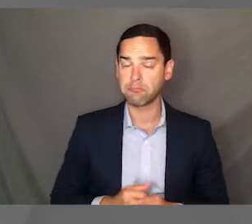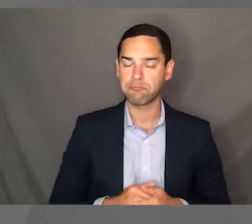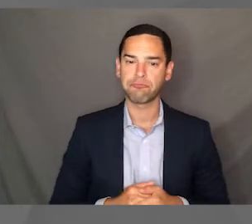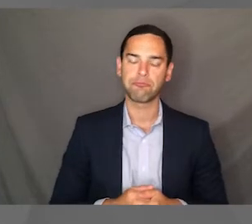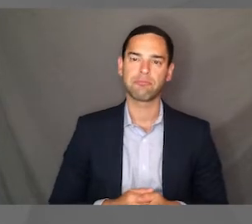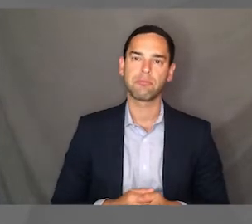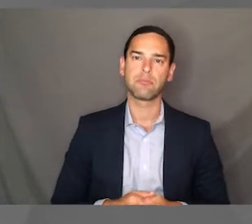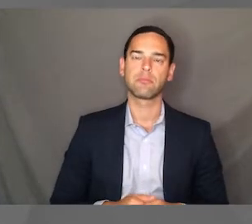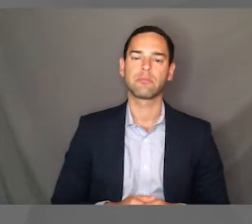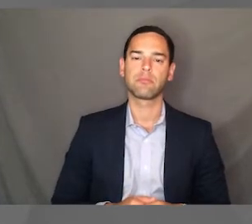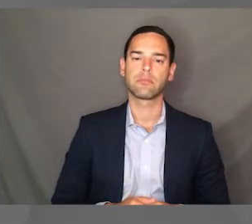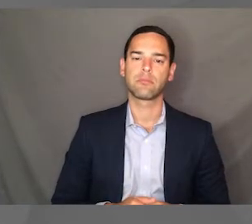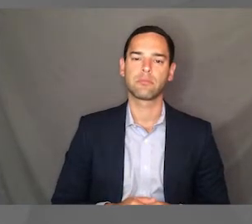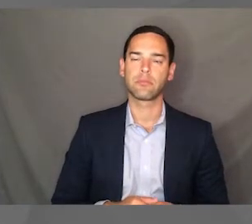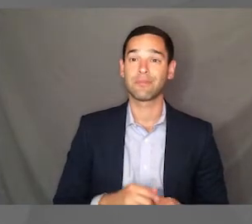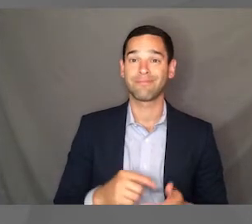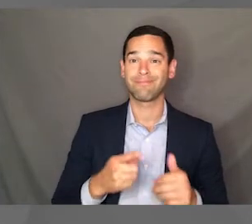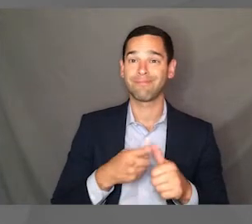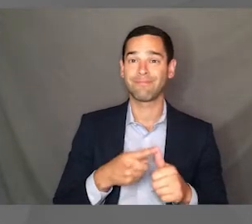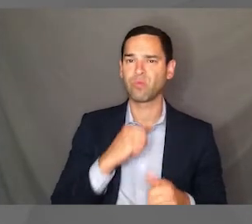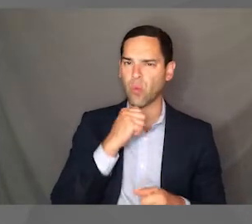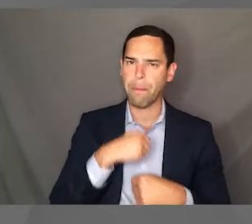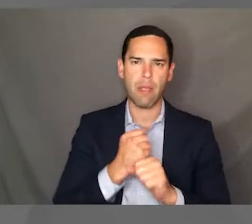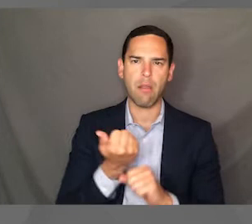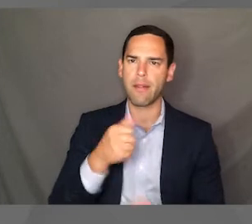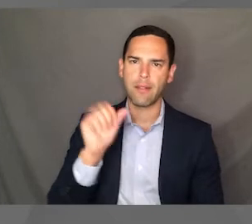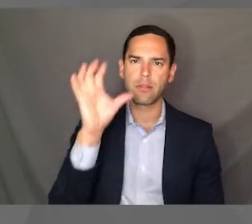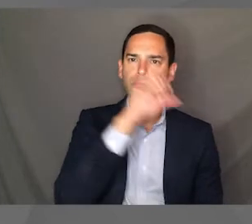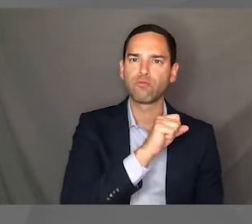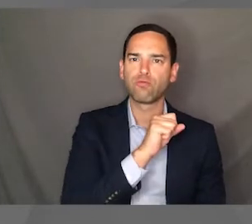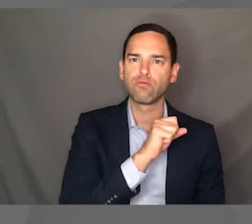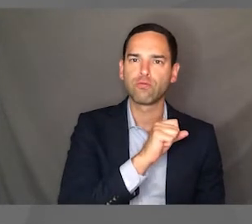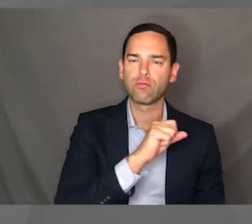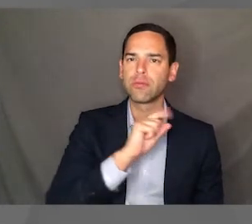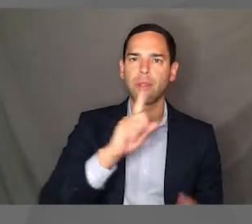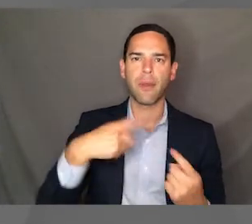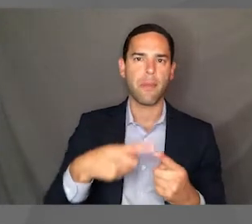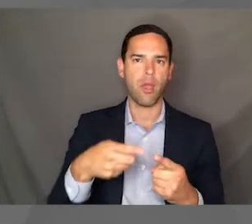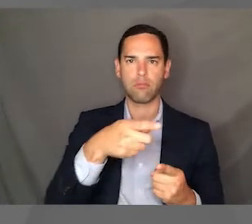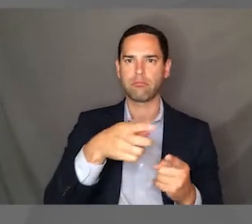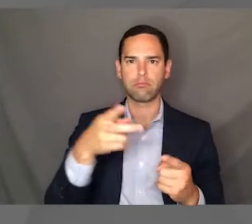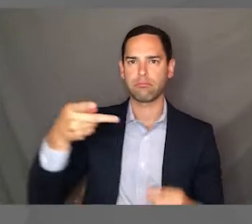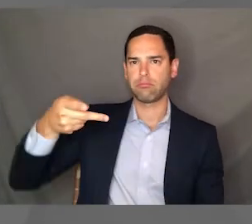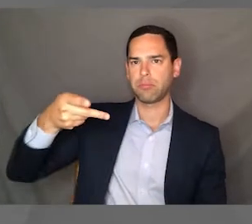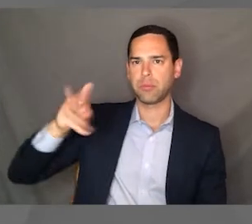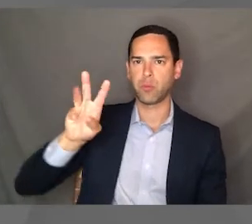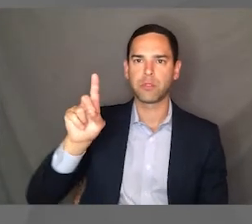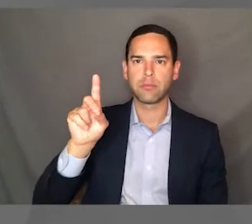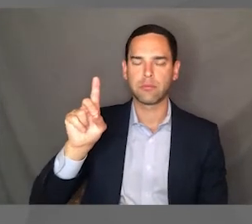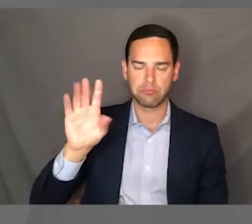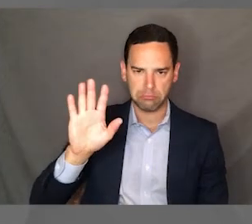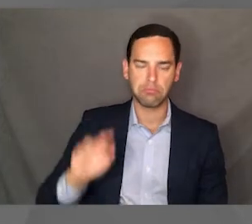make assumptions about people with disabilities.